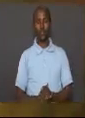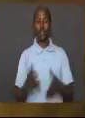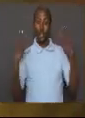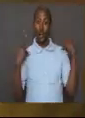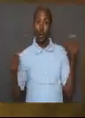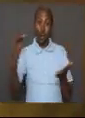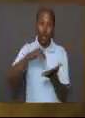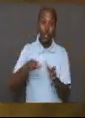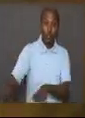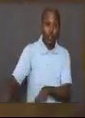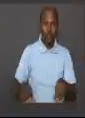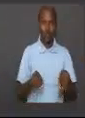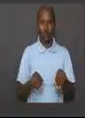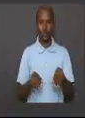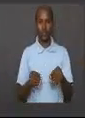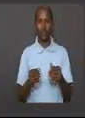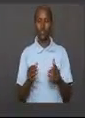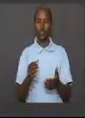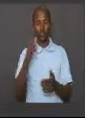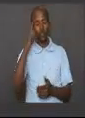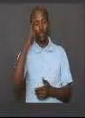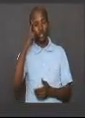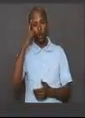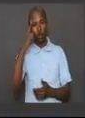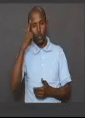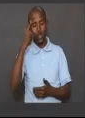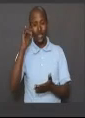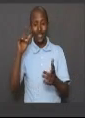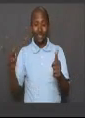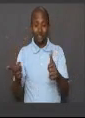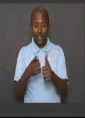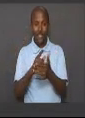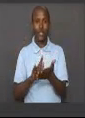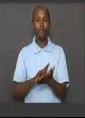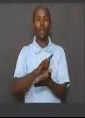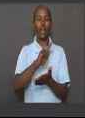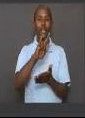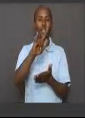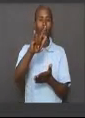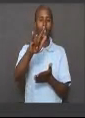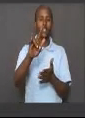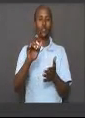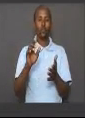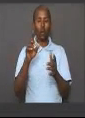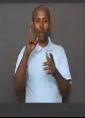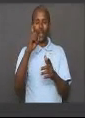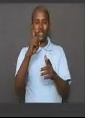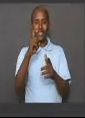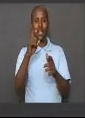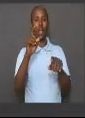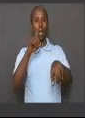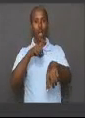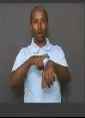Hello again, students. Let us suppose that the first plane flew for X